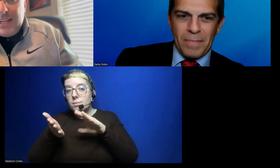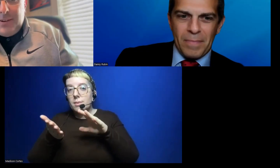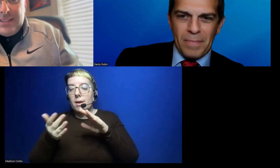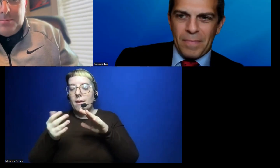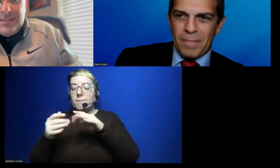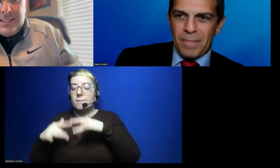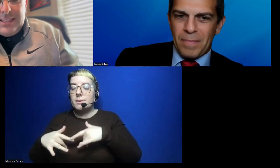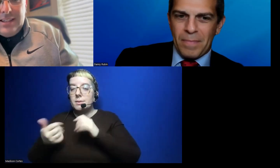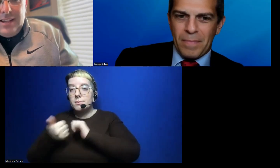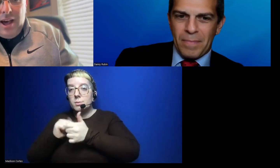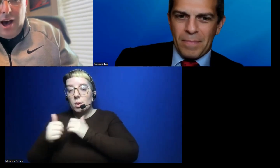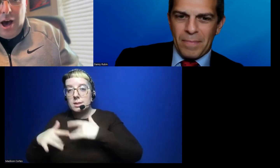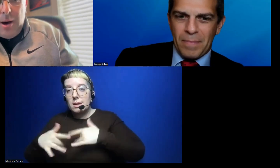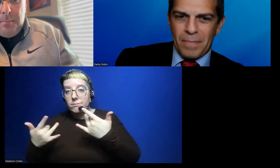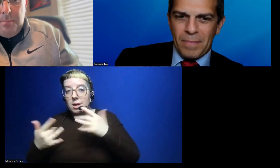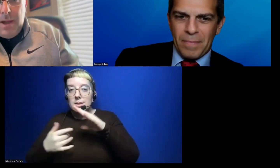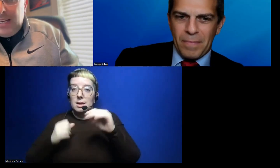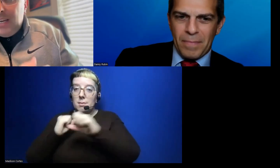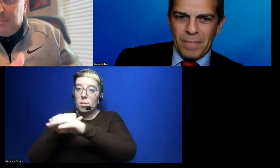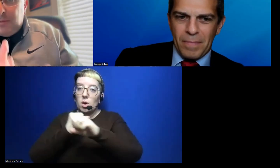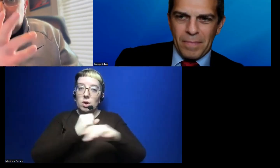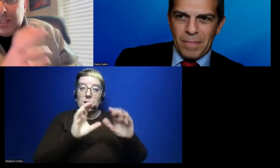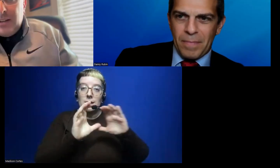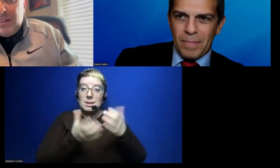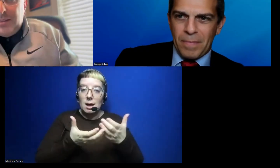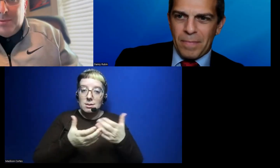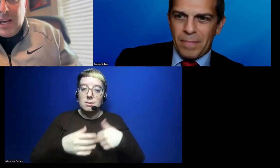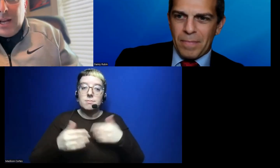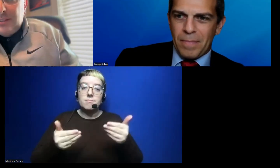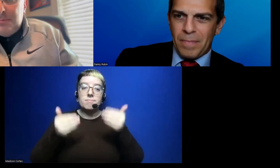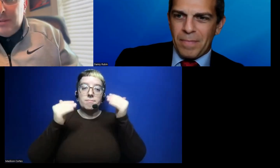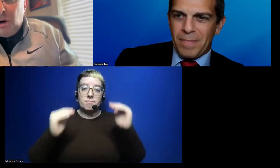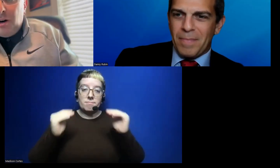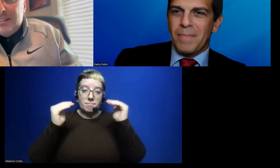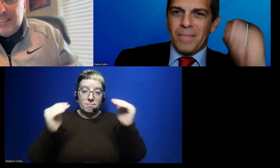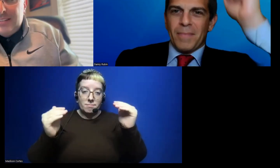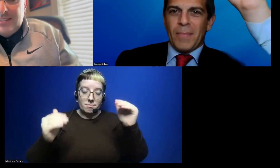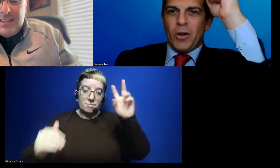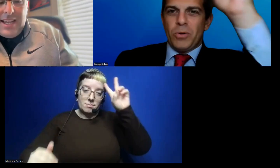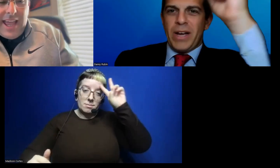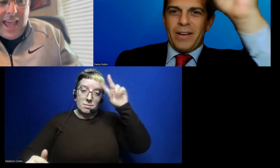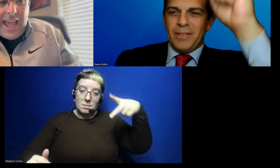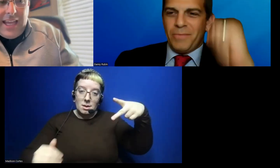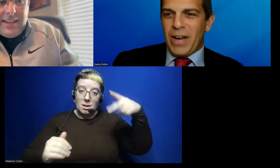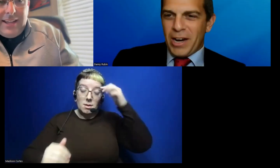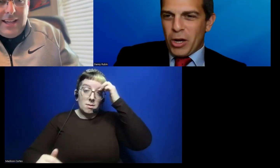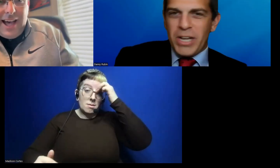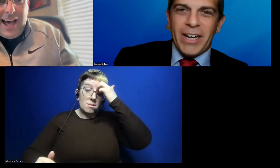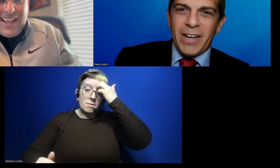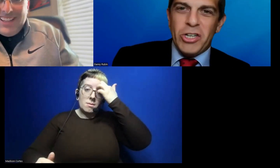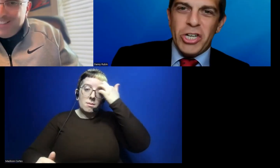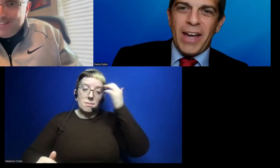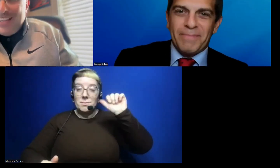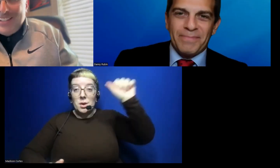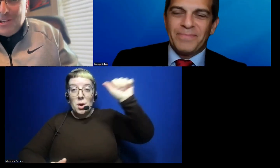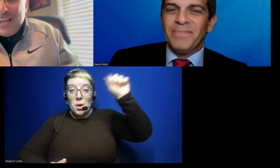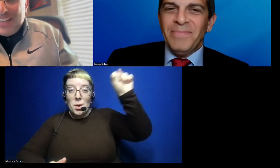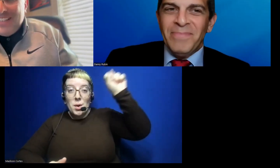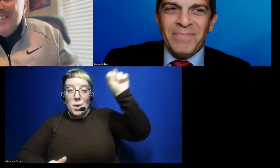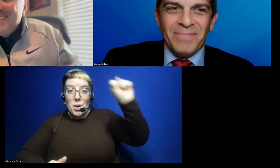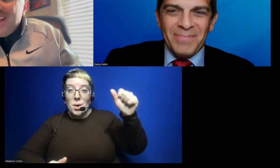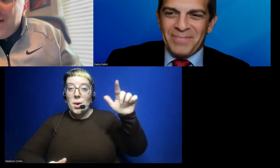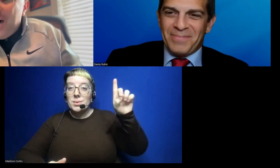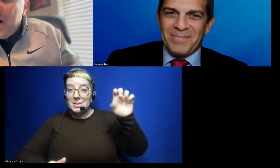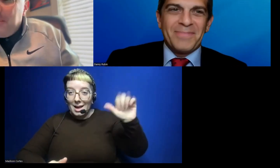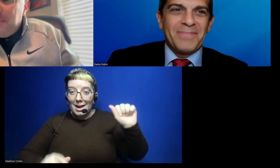4 years, state vice president. Ended up in Virginia. Thought I was going to be in politics, Go DECA. and We got to go I DECA in the chat. exactly go